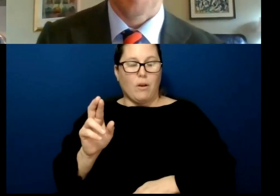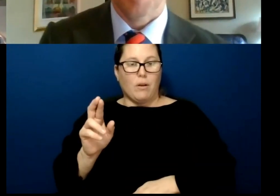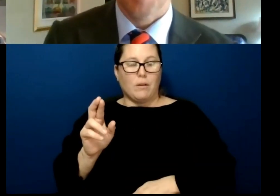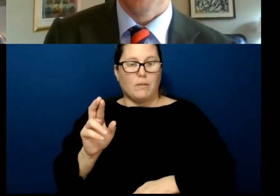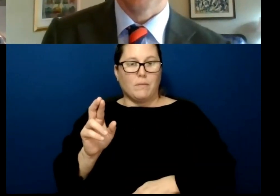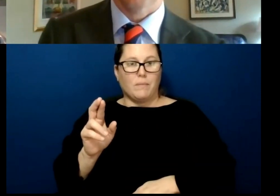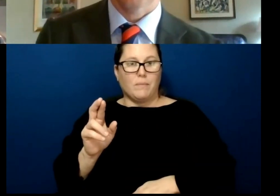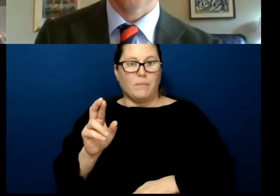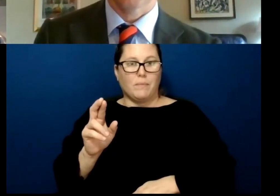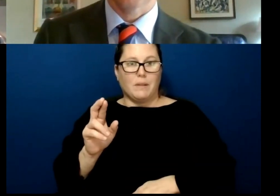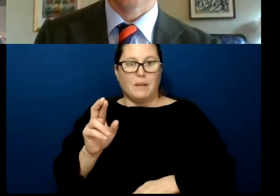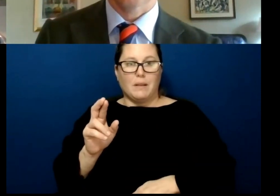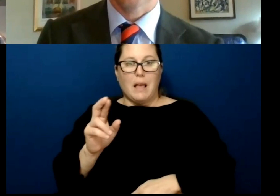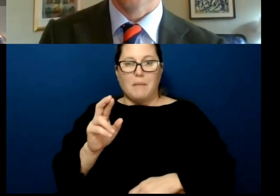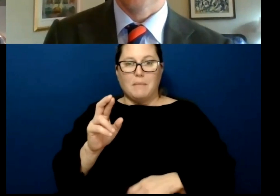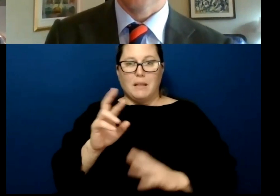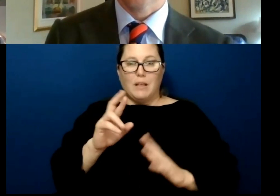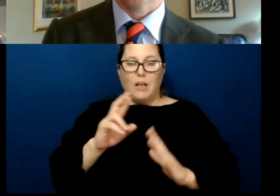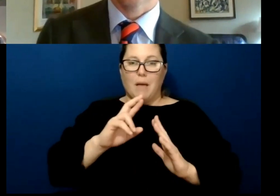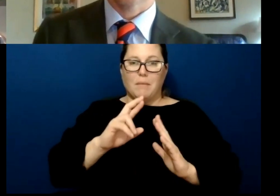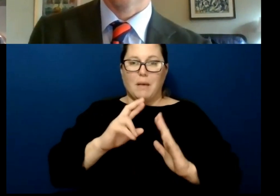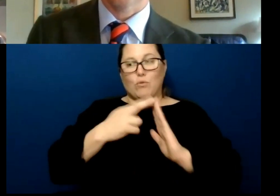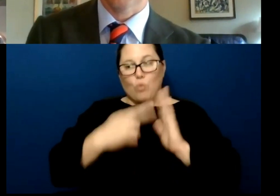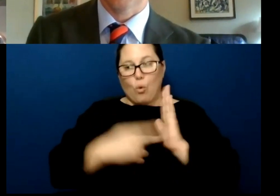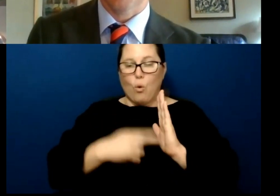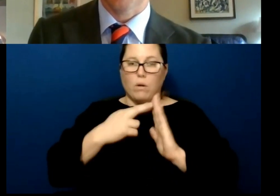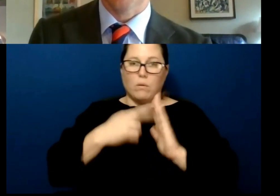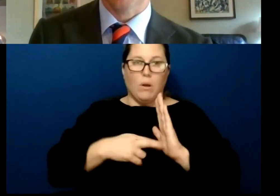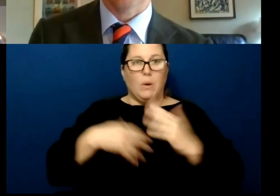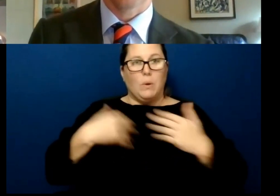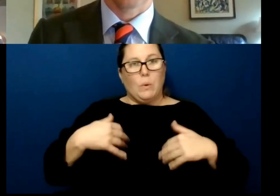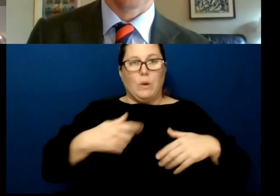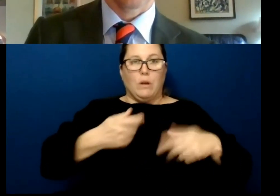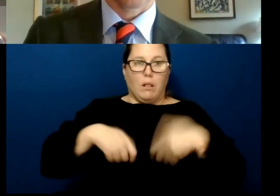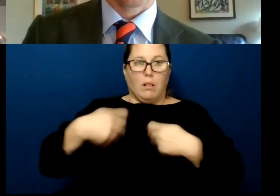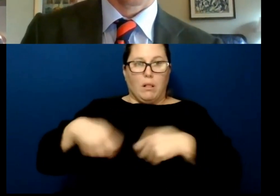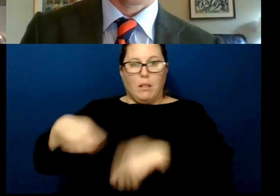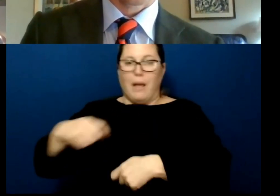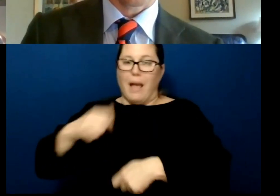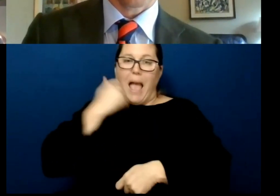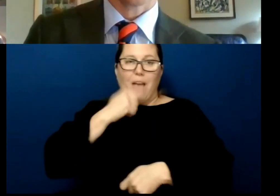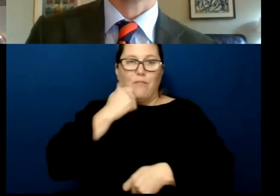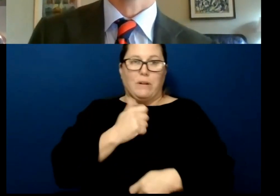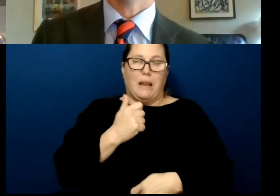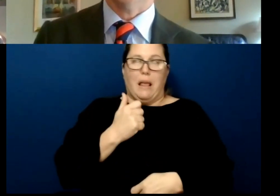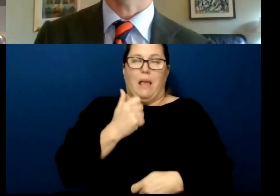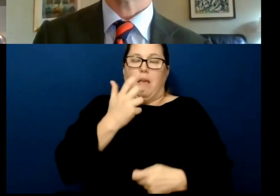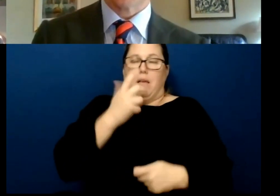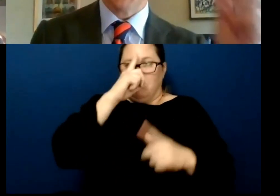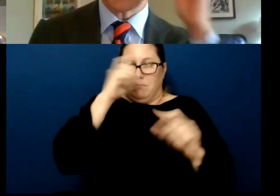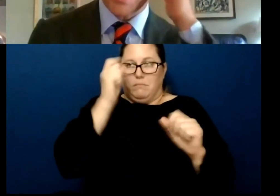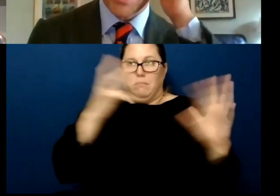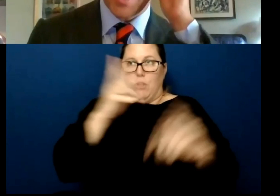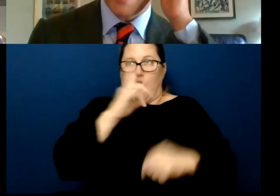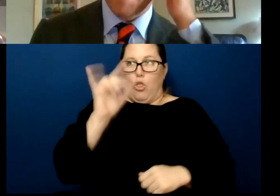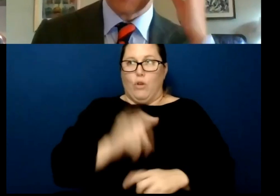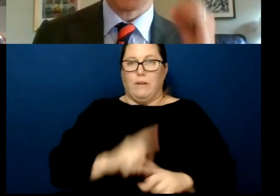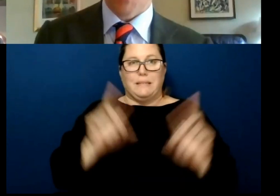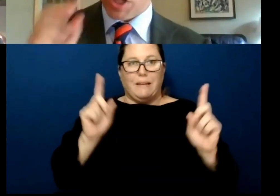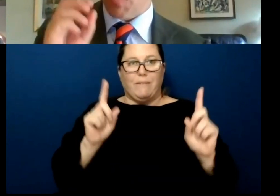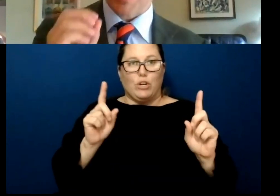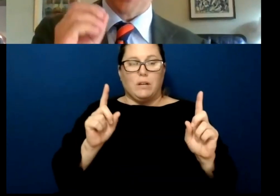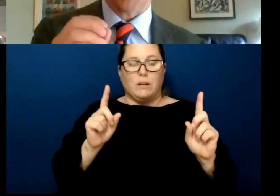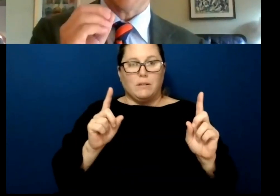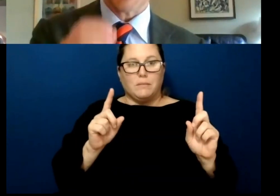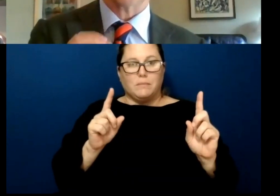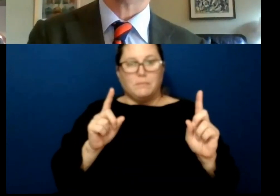The roles change. There's a lot of different nursing roles in the emergency department. So every day is completely different. Wow. The students, if